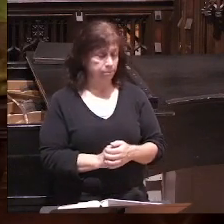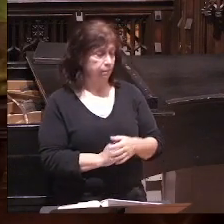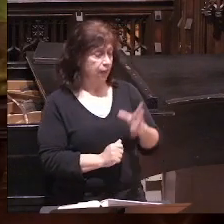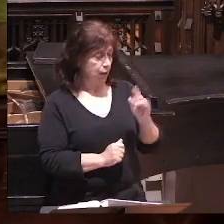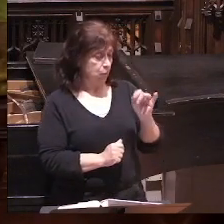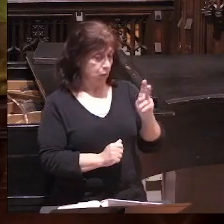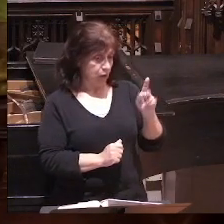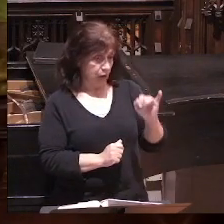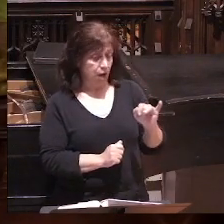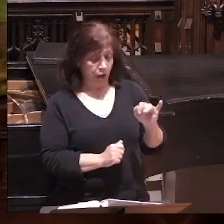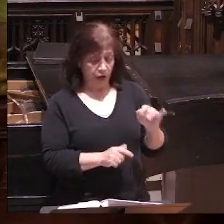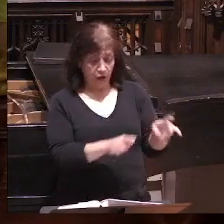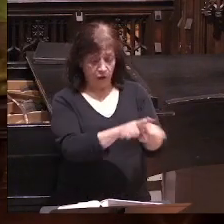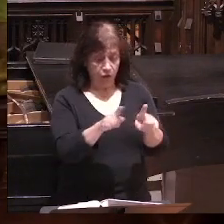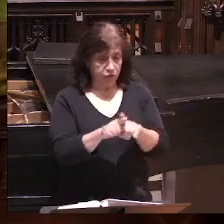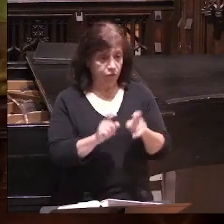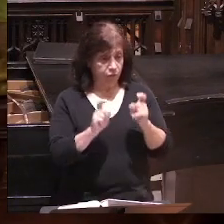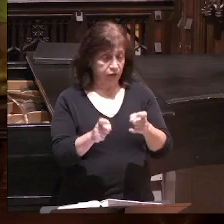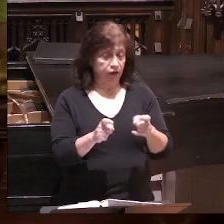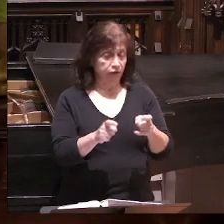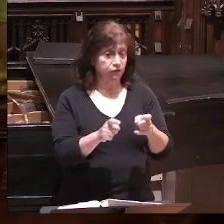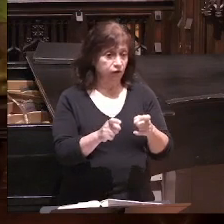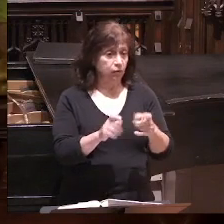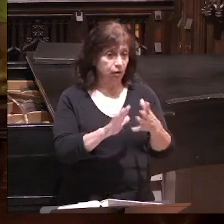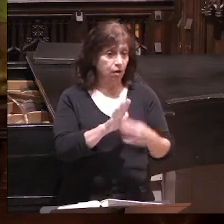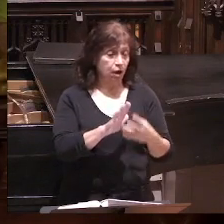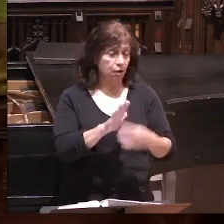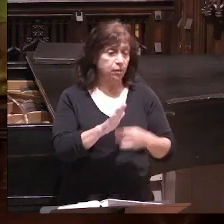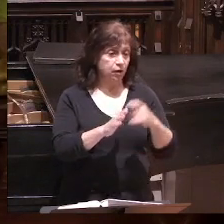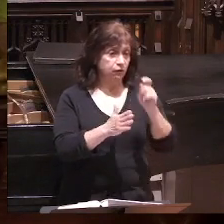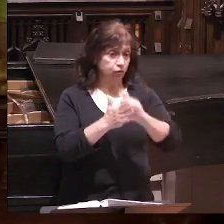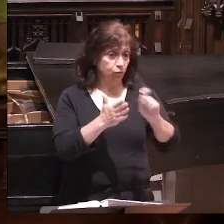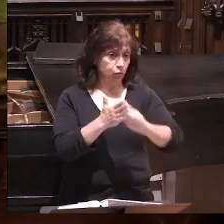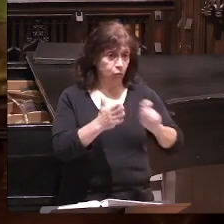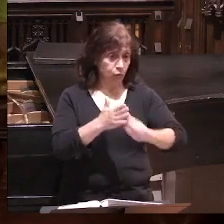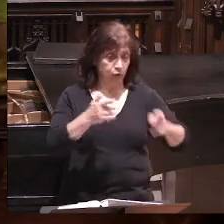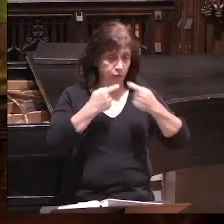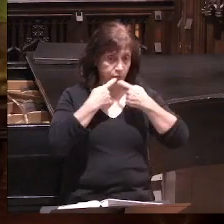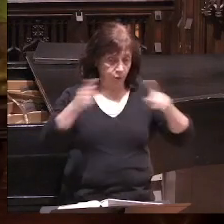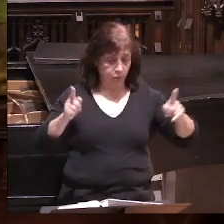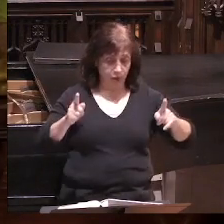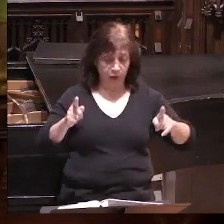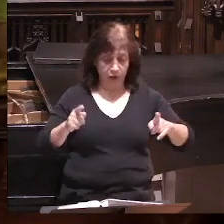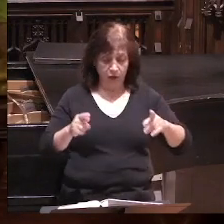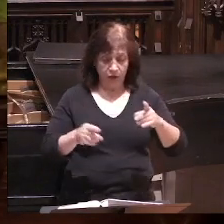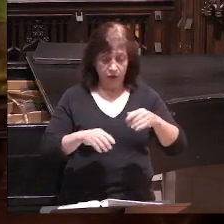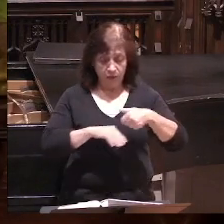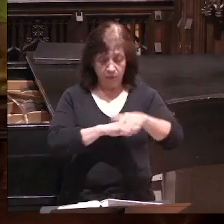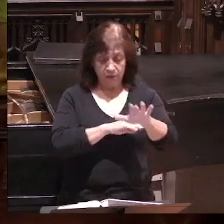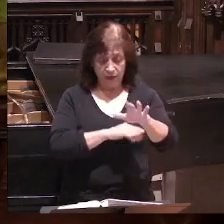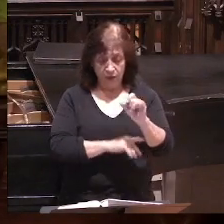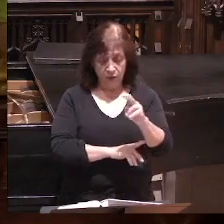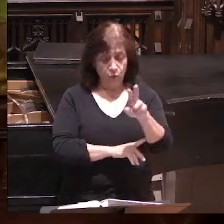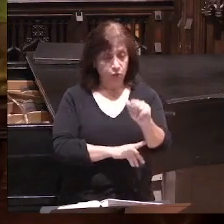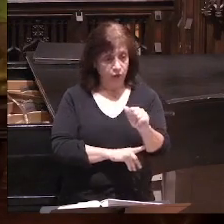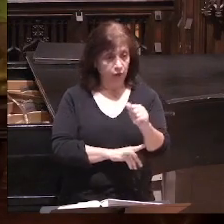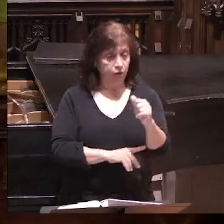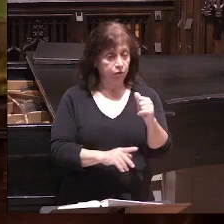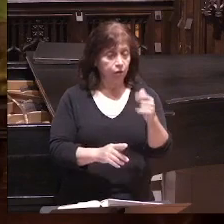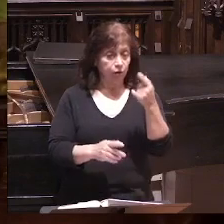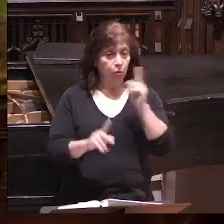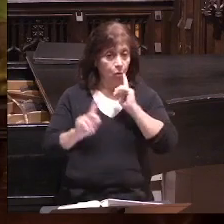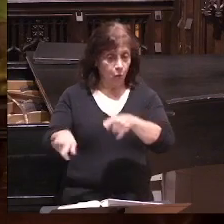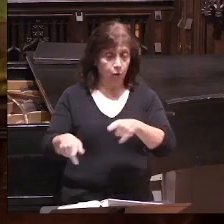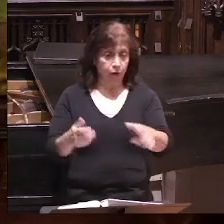Mordecai also gave him a copy of the written decree issued in Susa for their destruction.